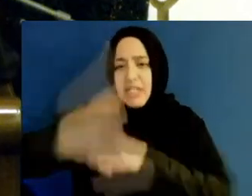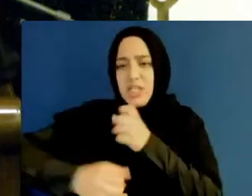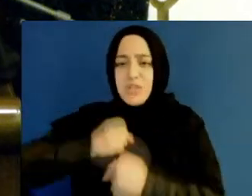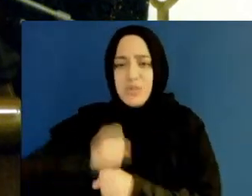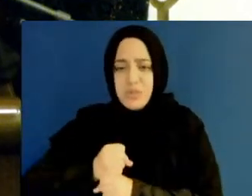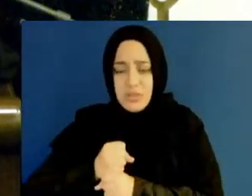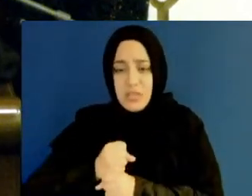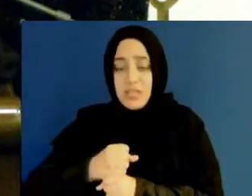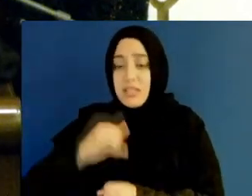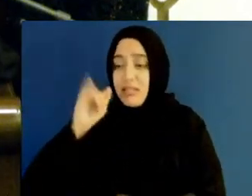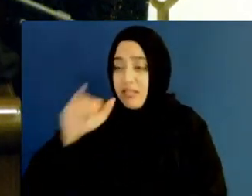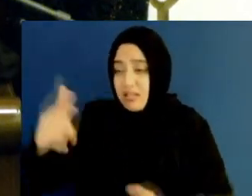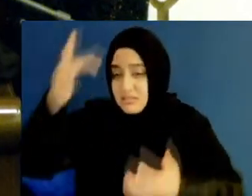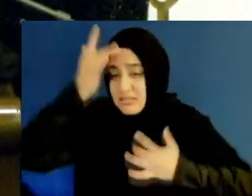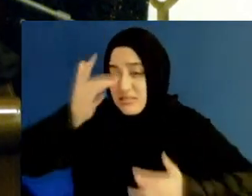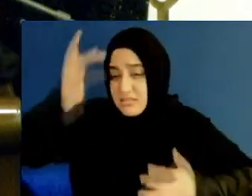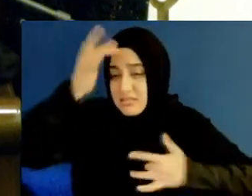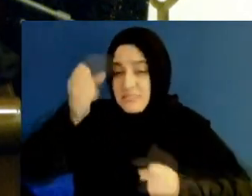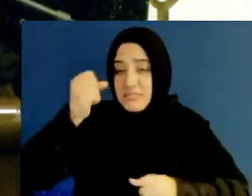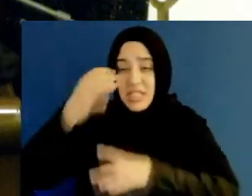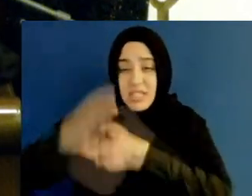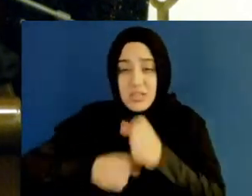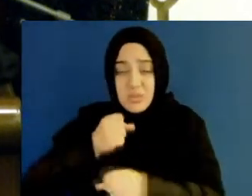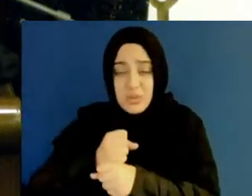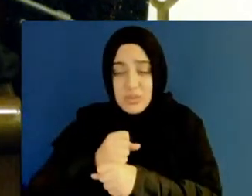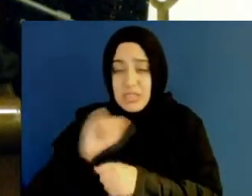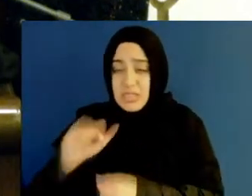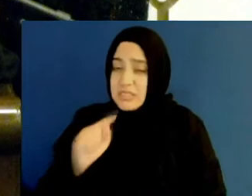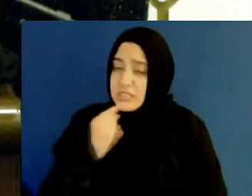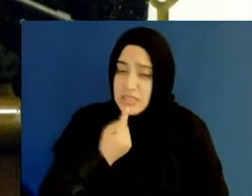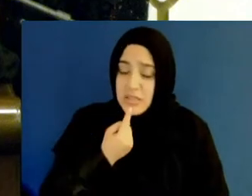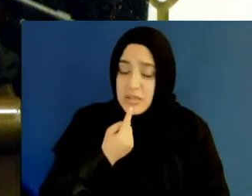intense, the Imam was barely able to move.